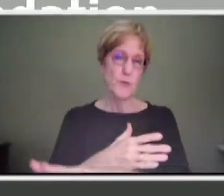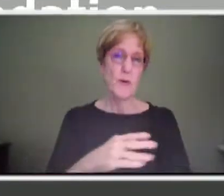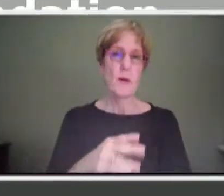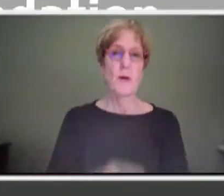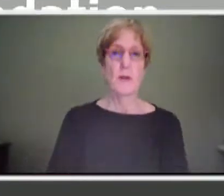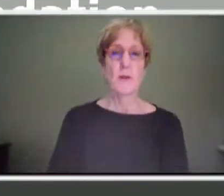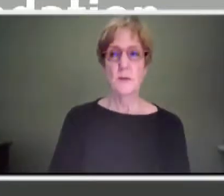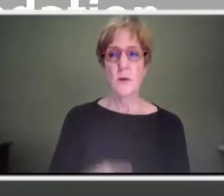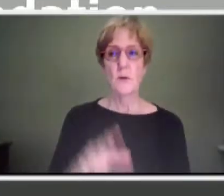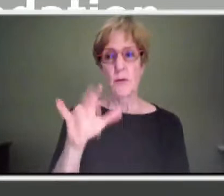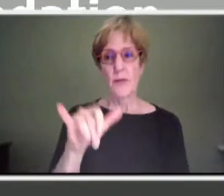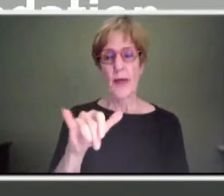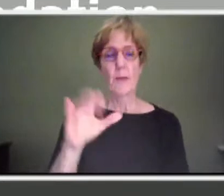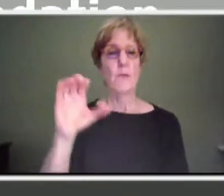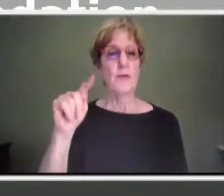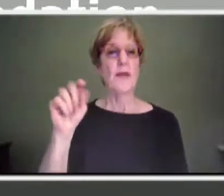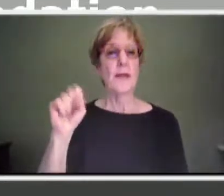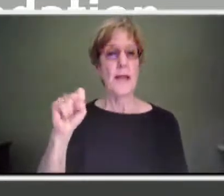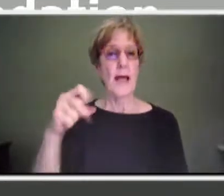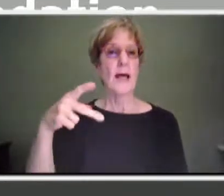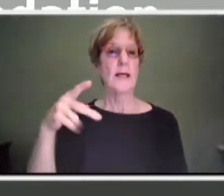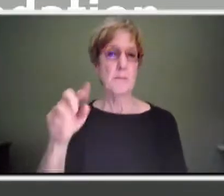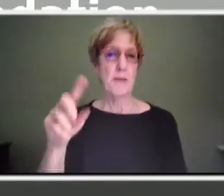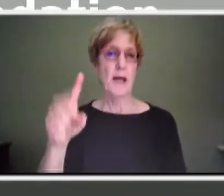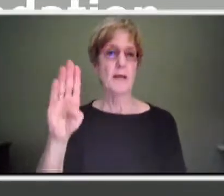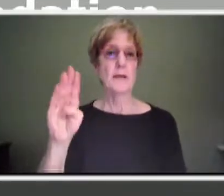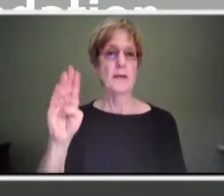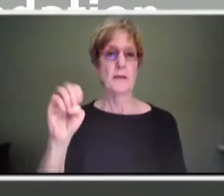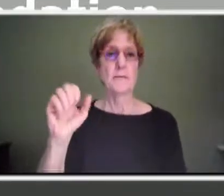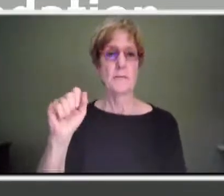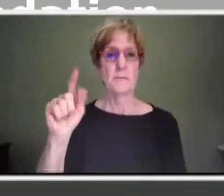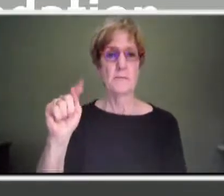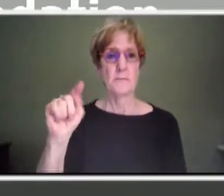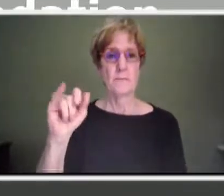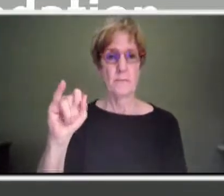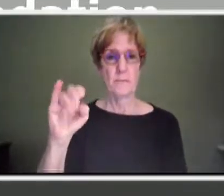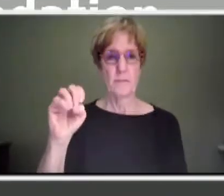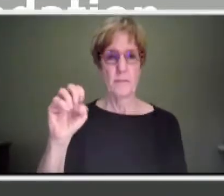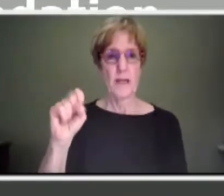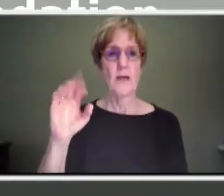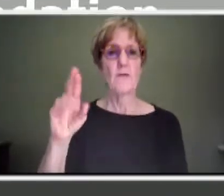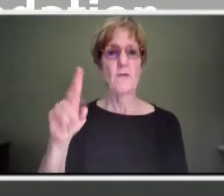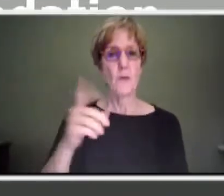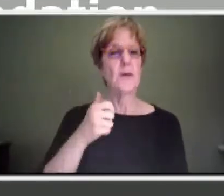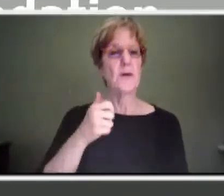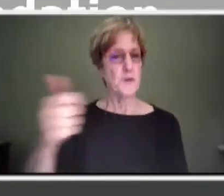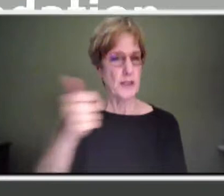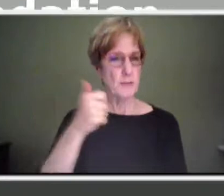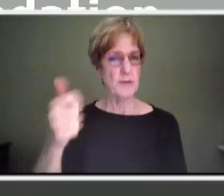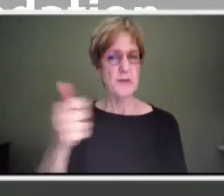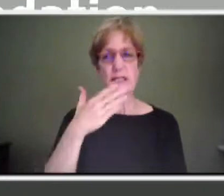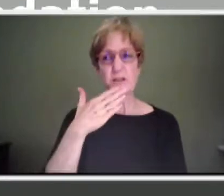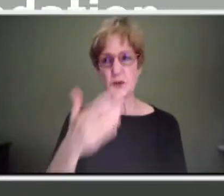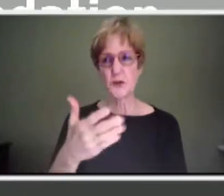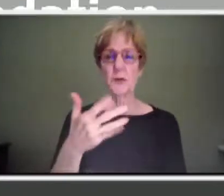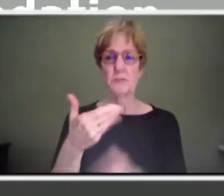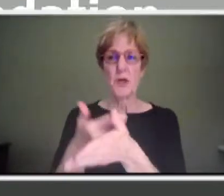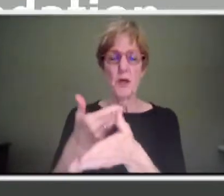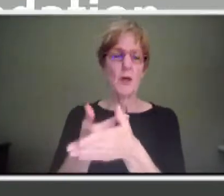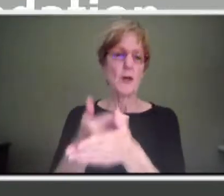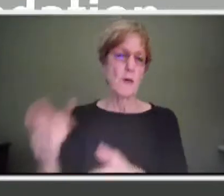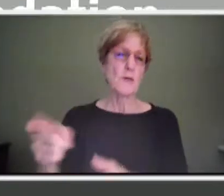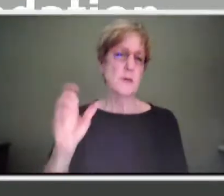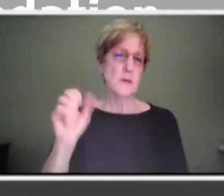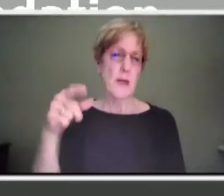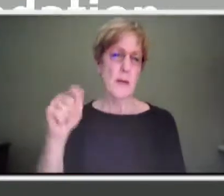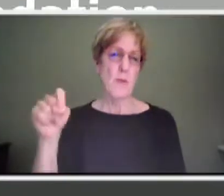again, with that CATS bus pad on Beatties Ford, that would provide some good transportation access within close distance to the site. So again, staff